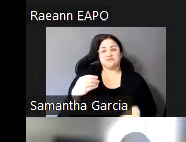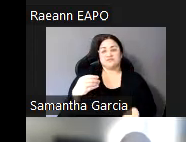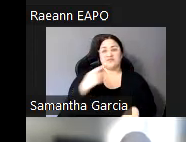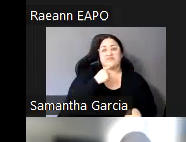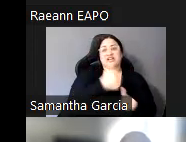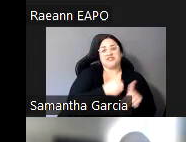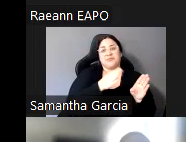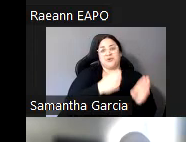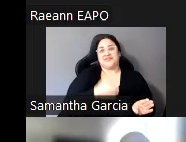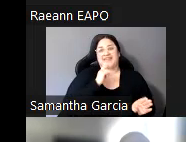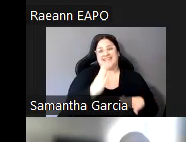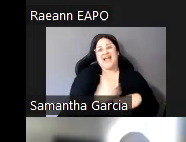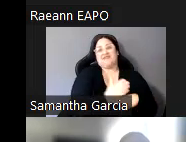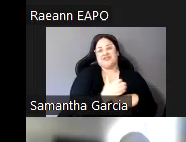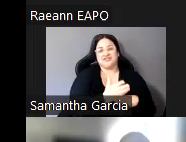So we're also seeing